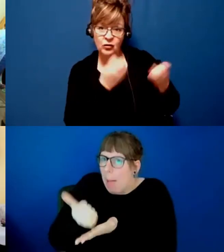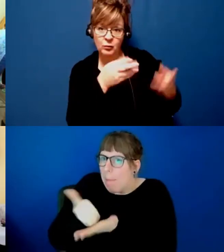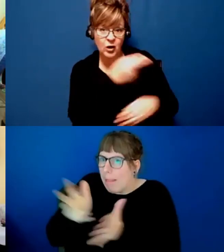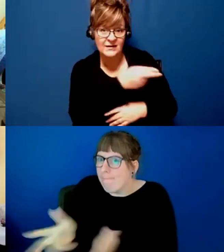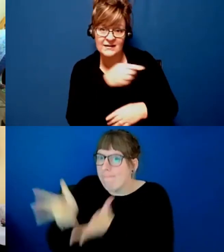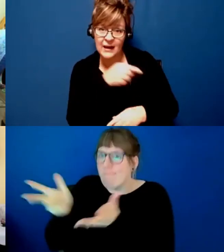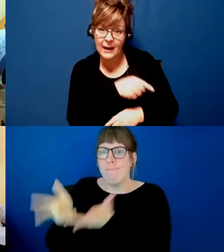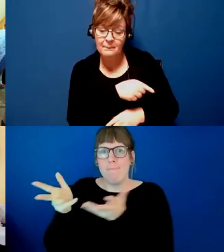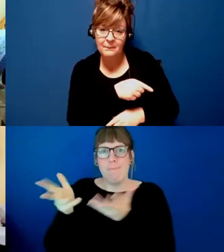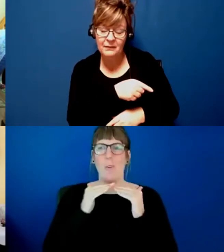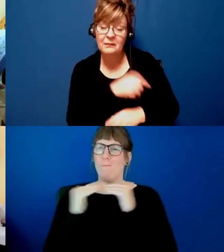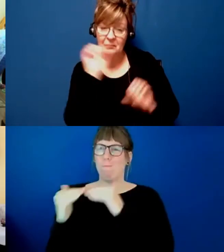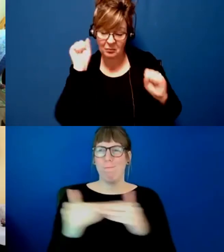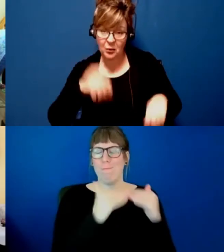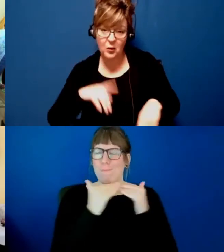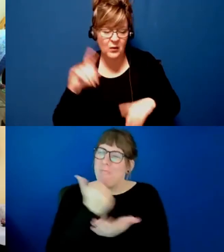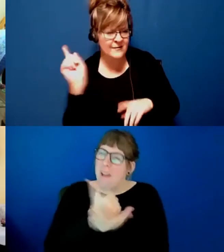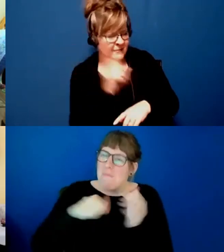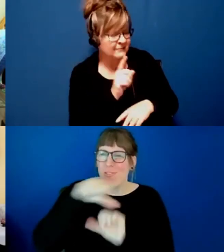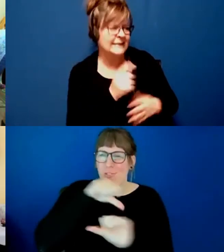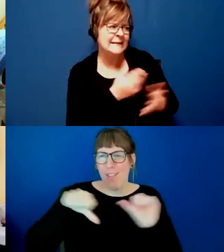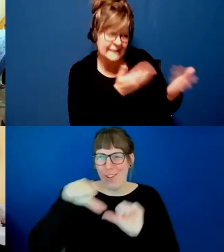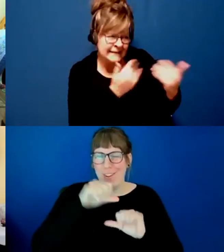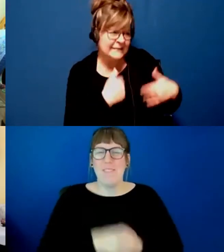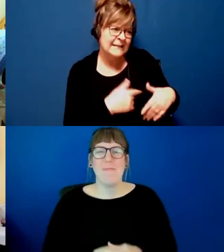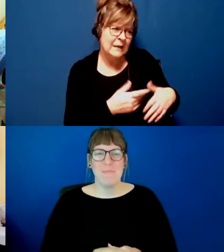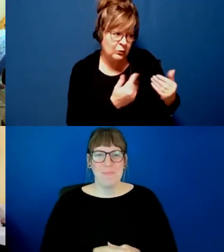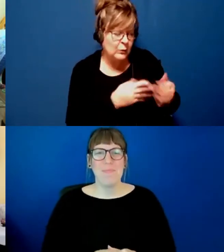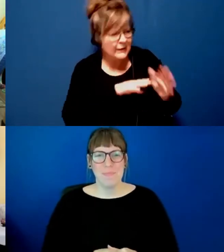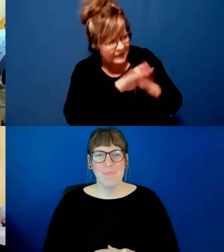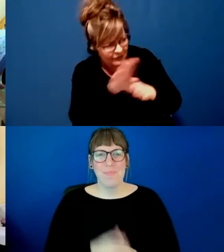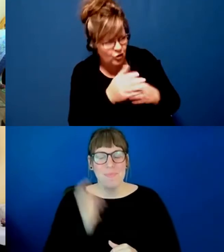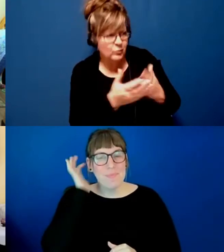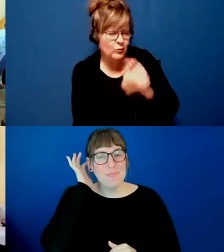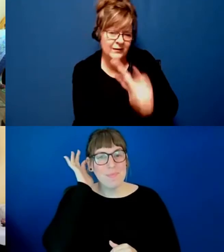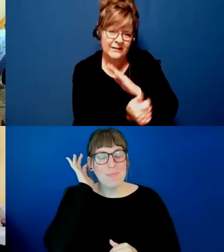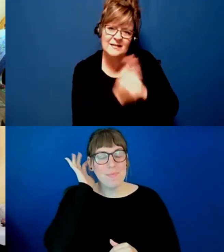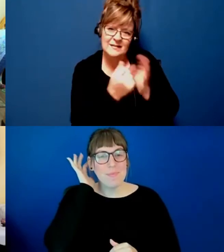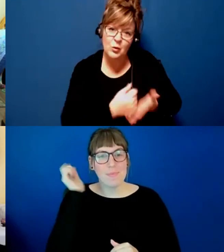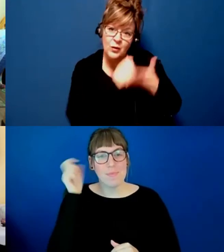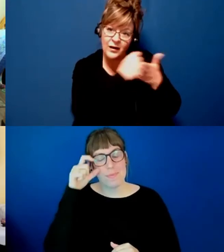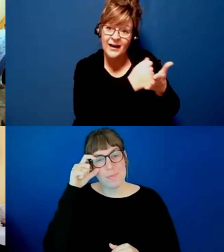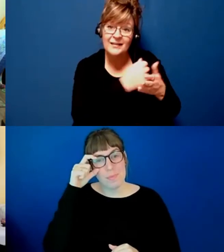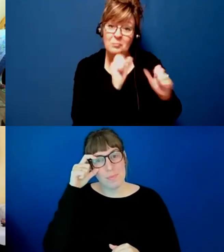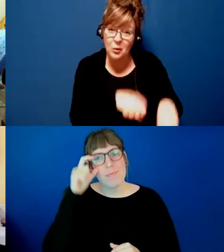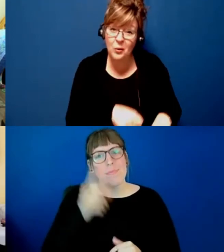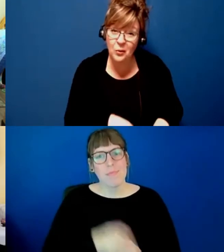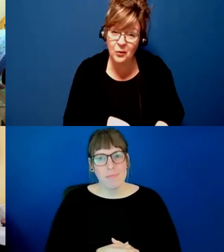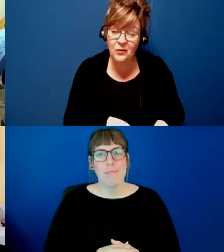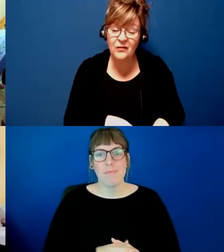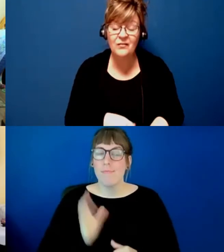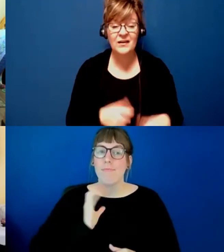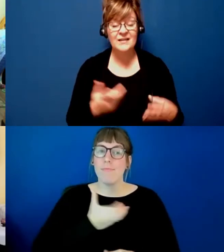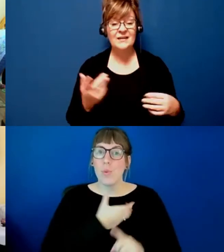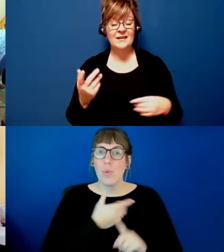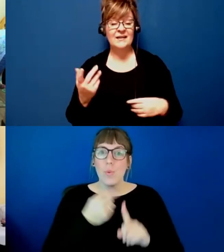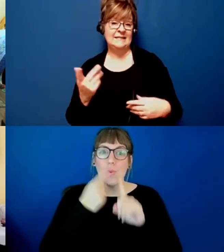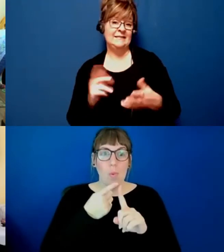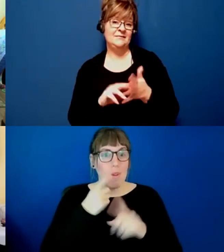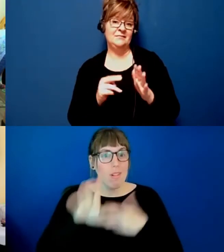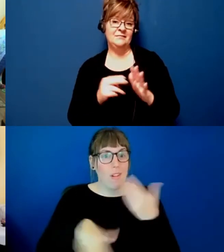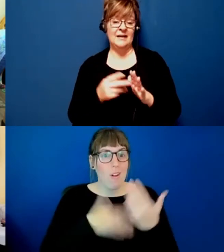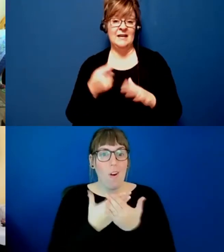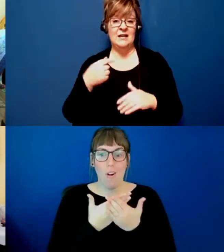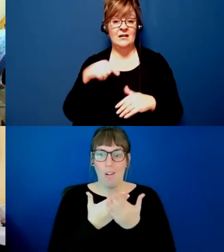singer. So it really is very much about ensuring that everybody comes to it with